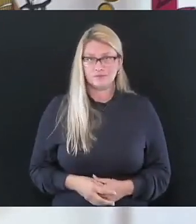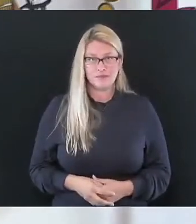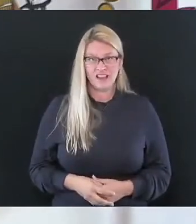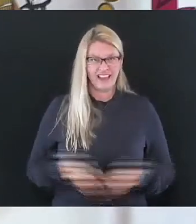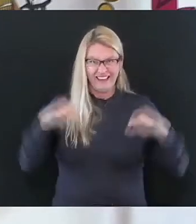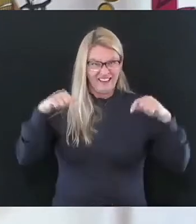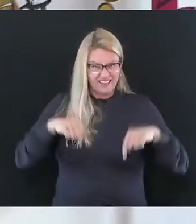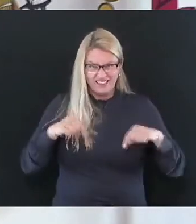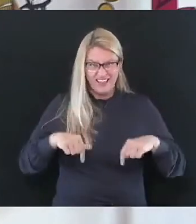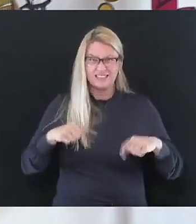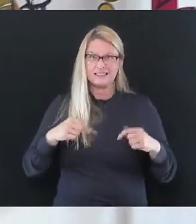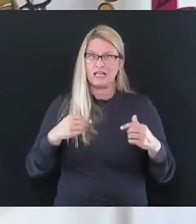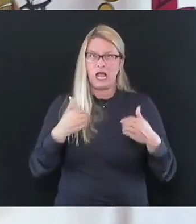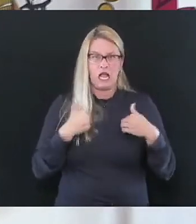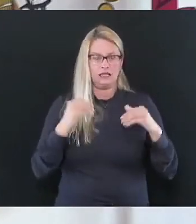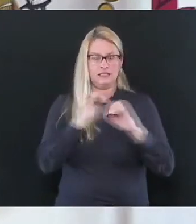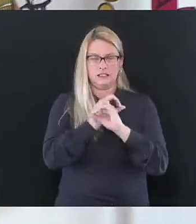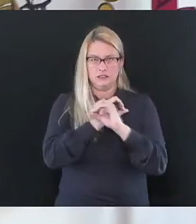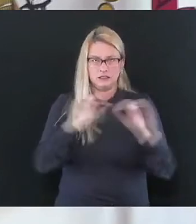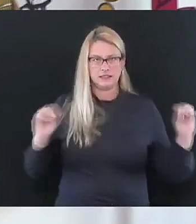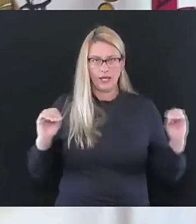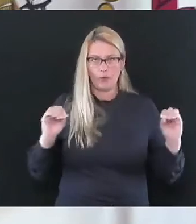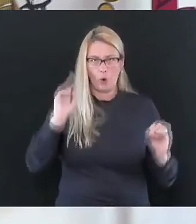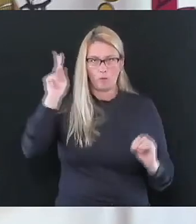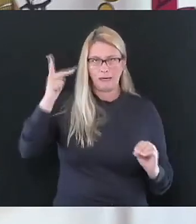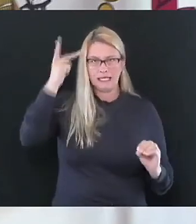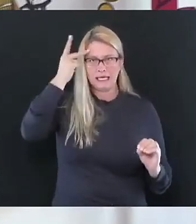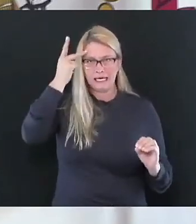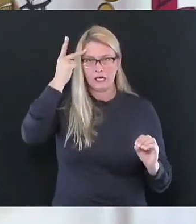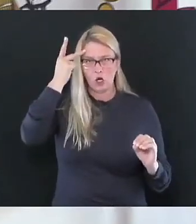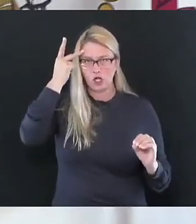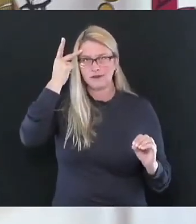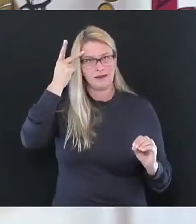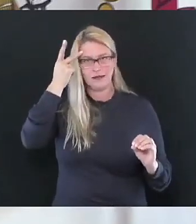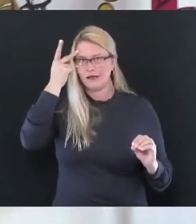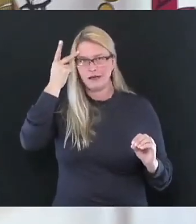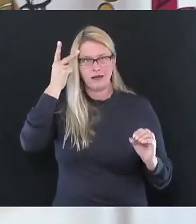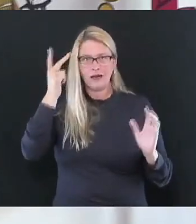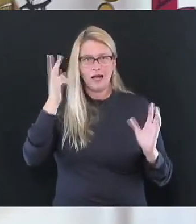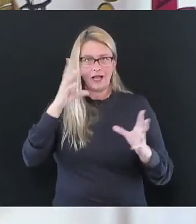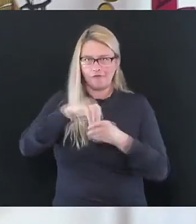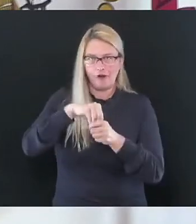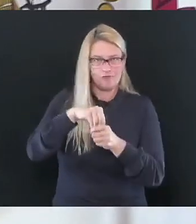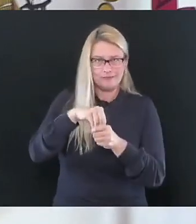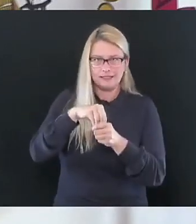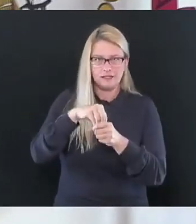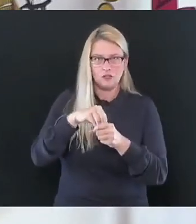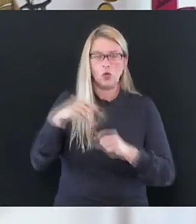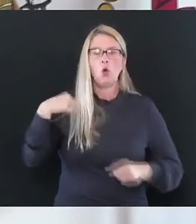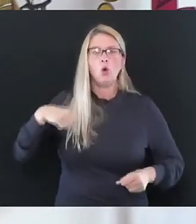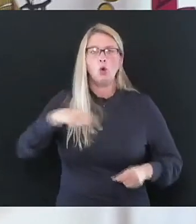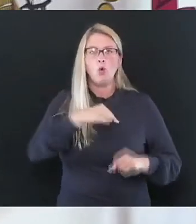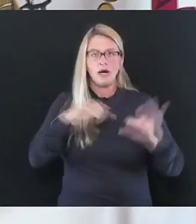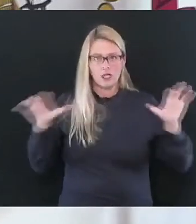no political ramifications in any way. We should be doing everything we're doing to try to